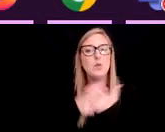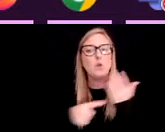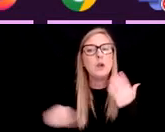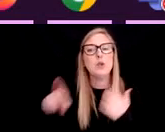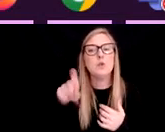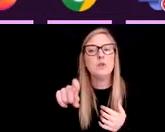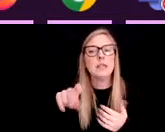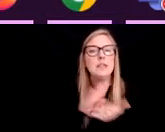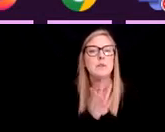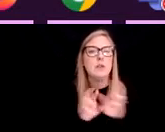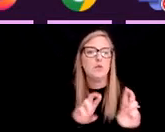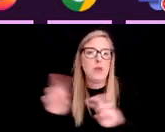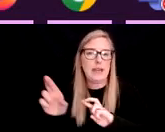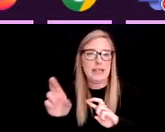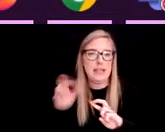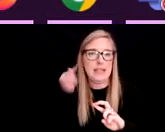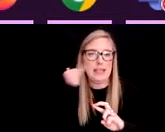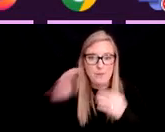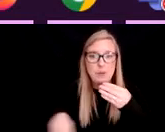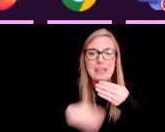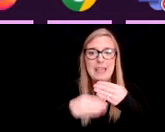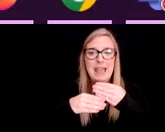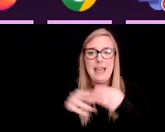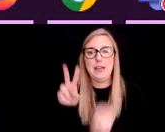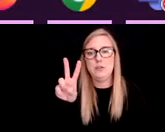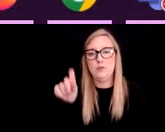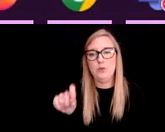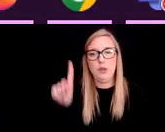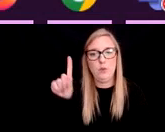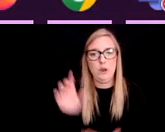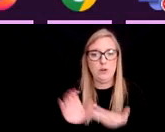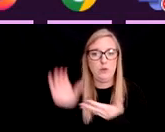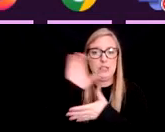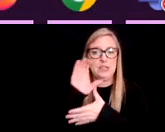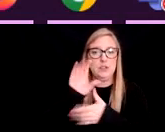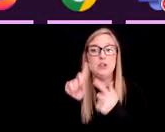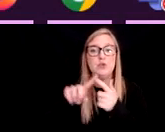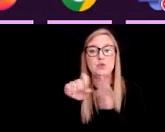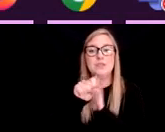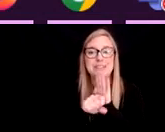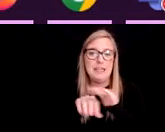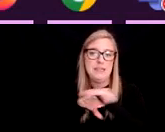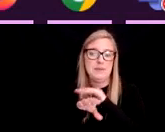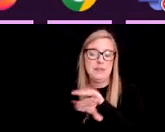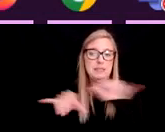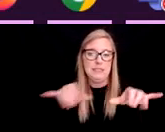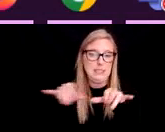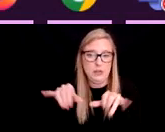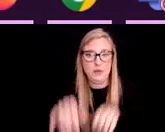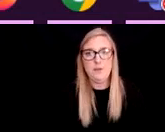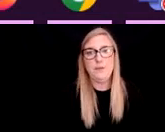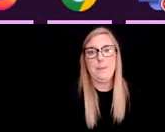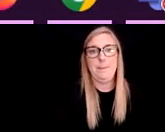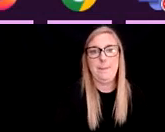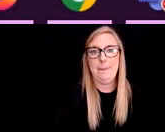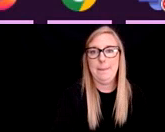be ready should we add 2.1 criteria to the state accessibility standard.